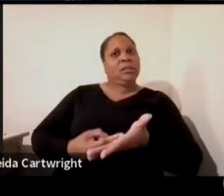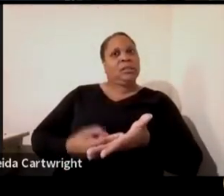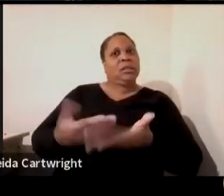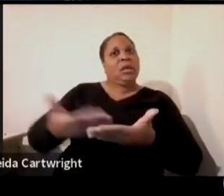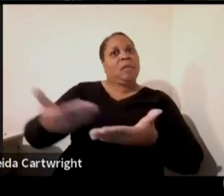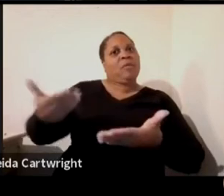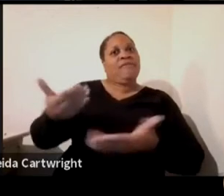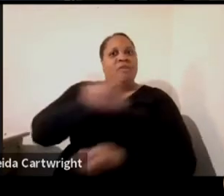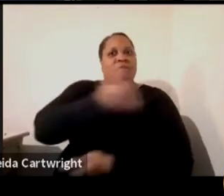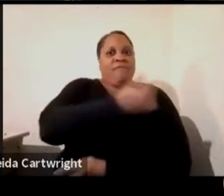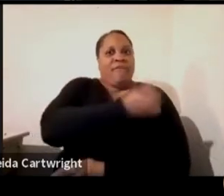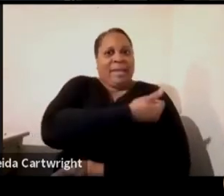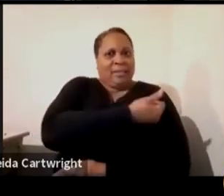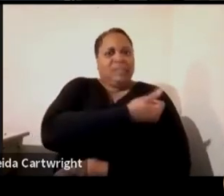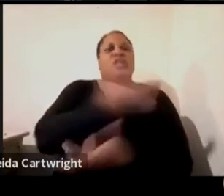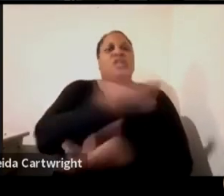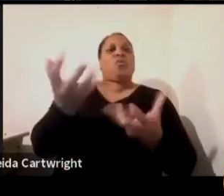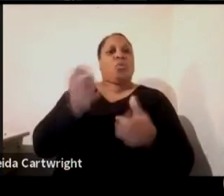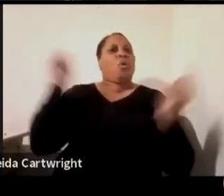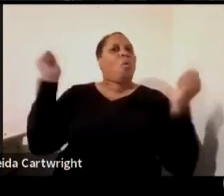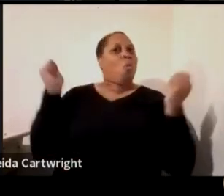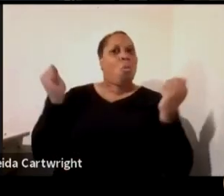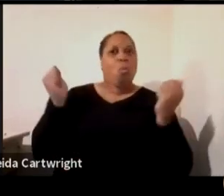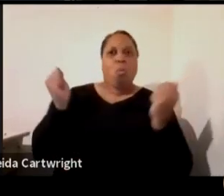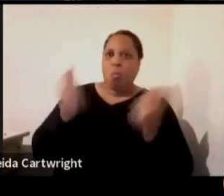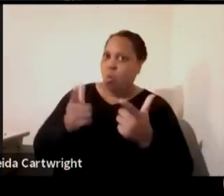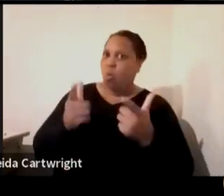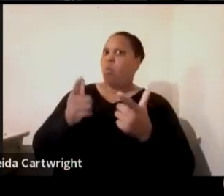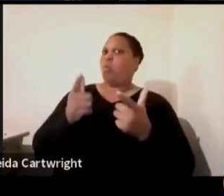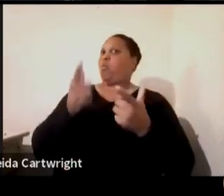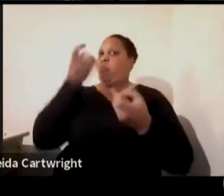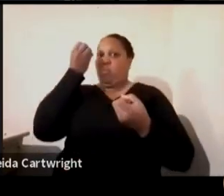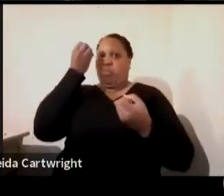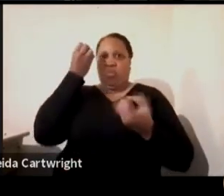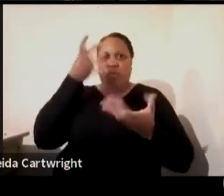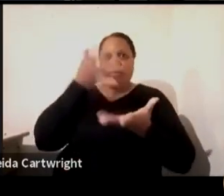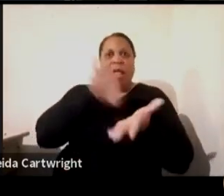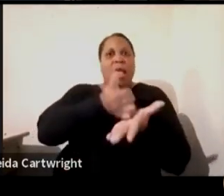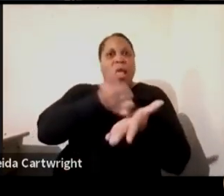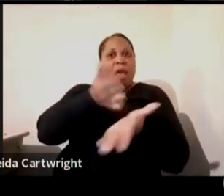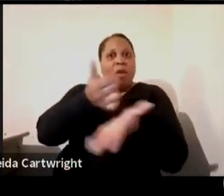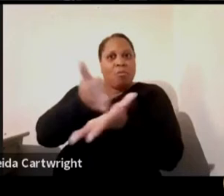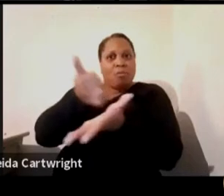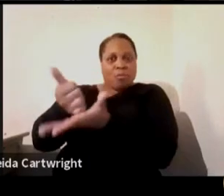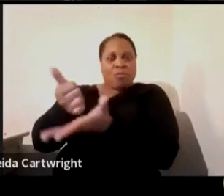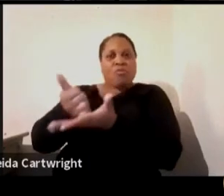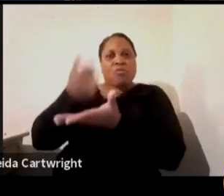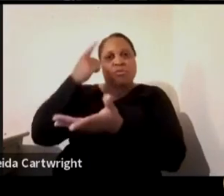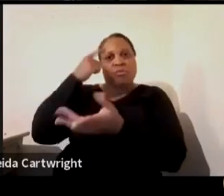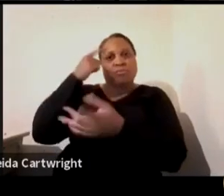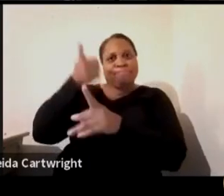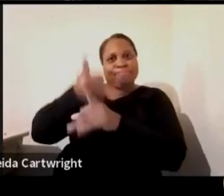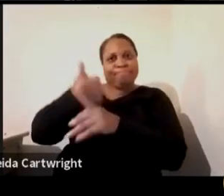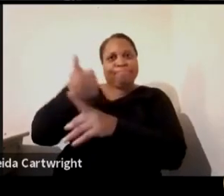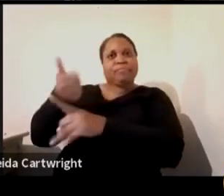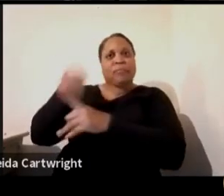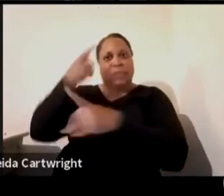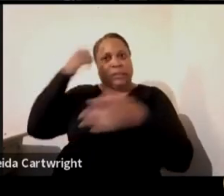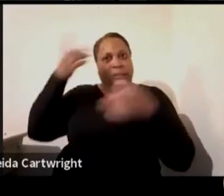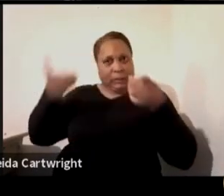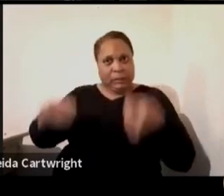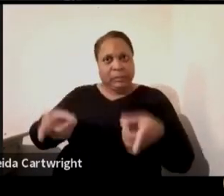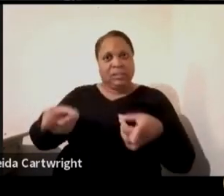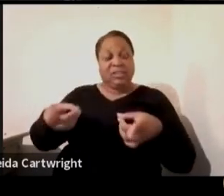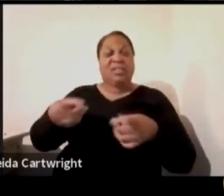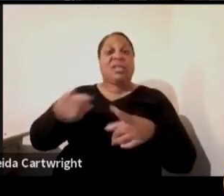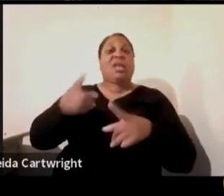vaccination. We want you to get all of the information so we can help you in your decision-making, but also when there are questions around